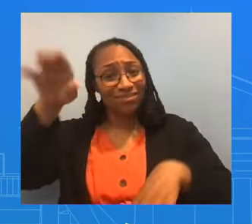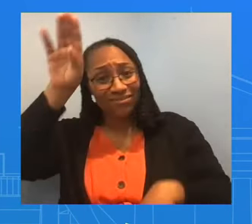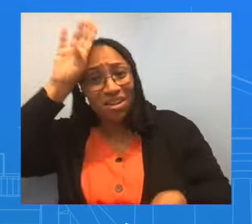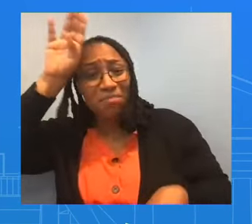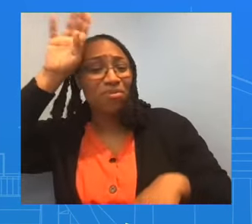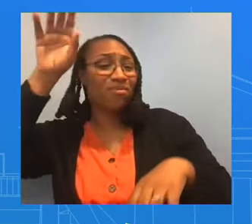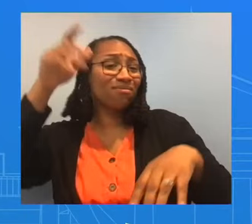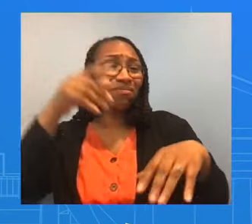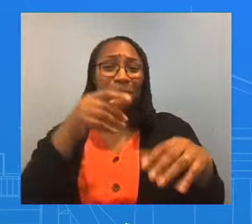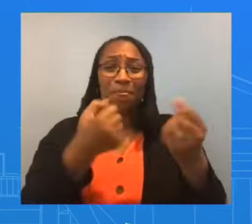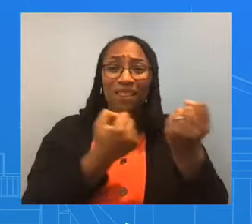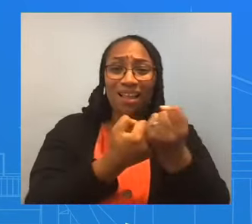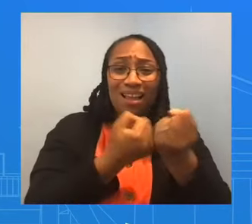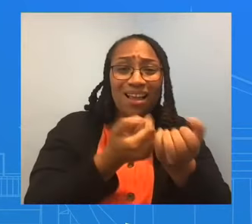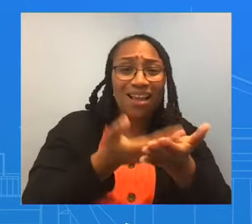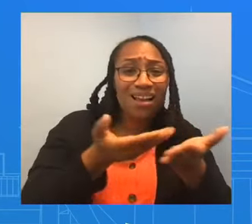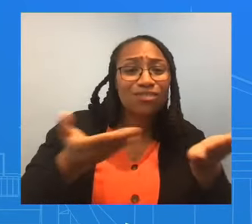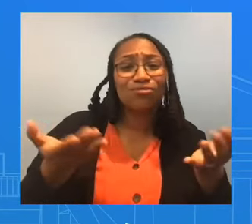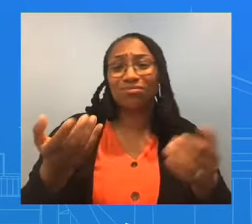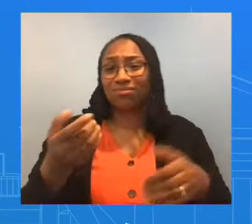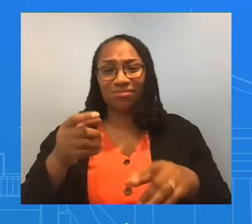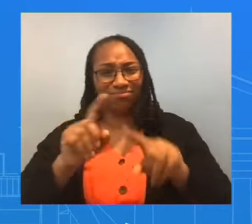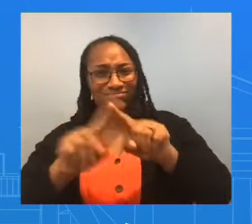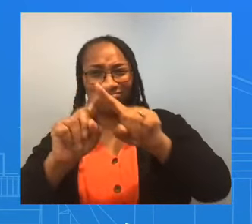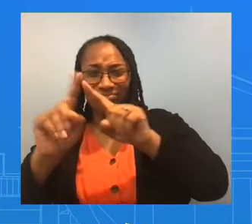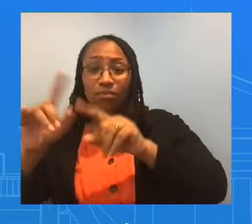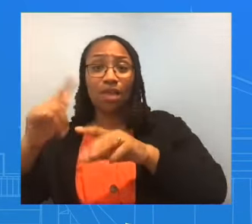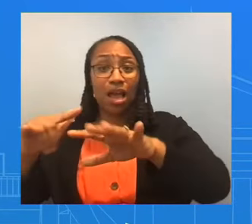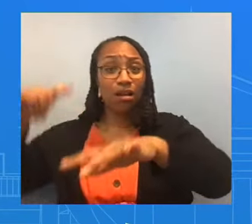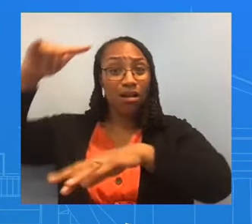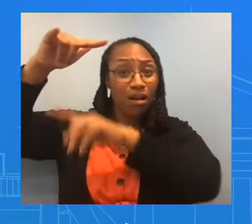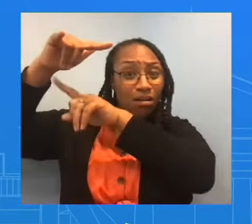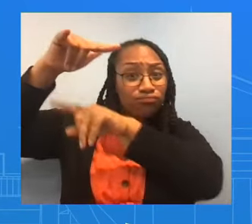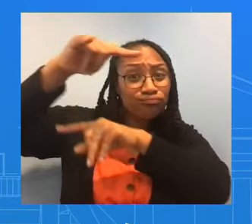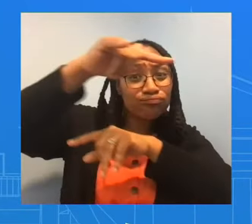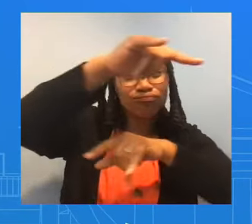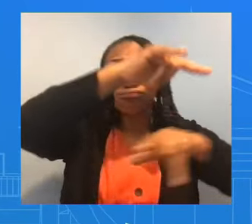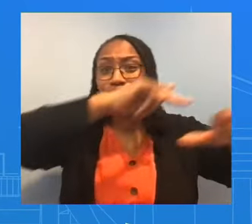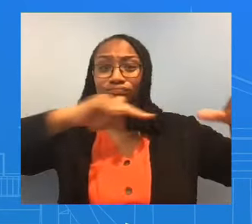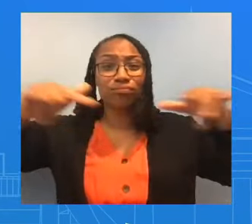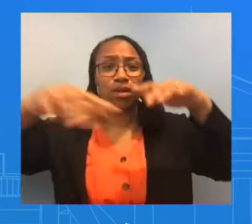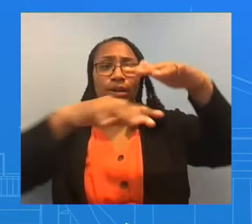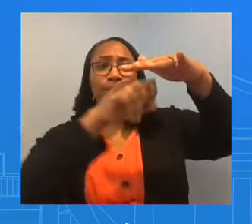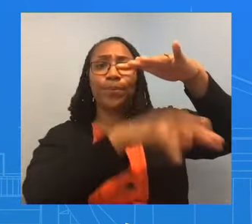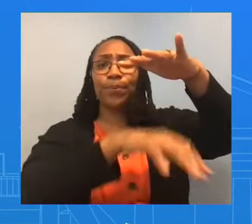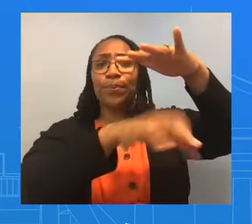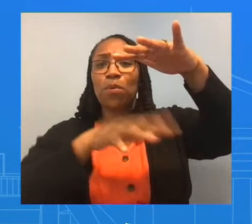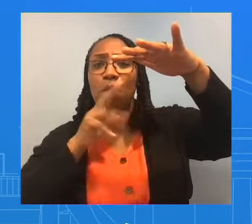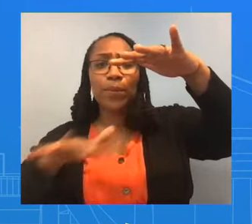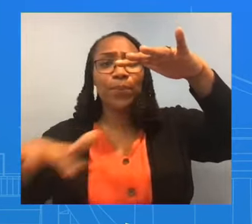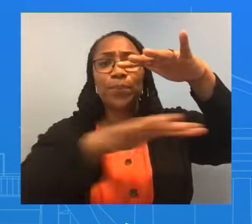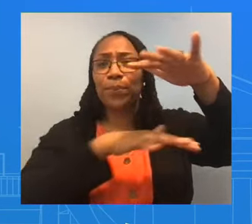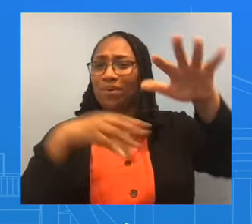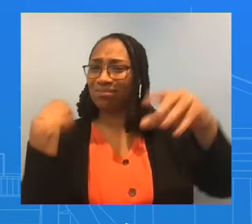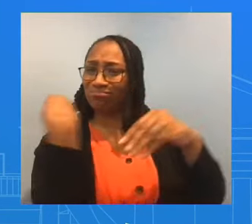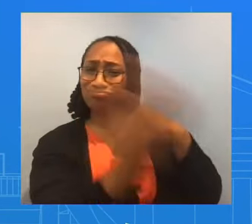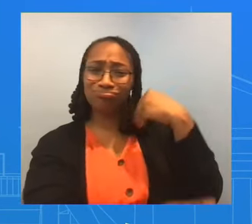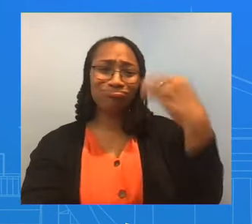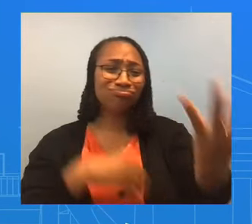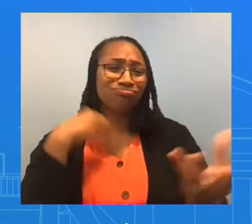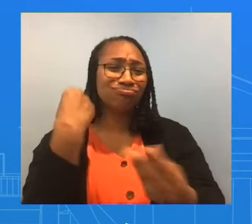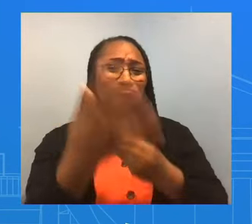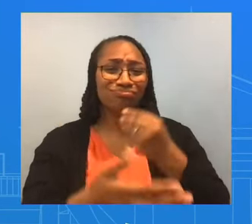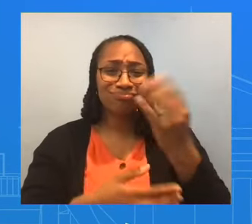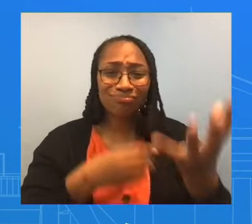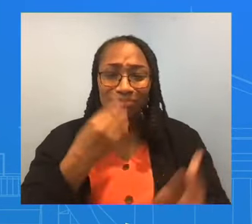to be in touch with the Canadian government. We also spoke about, I think the president said that at the top of his press